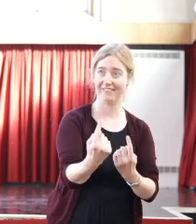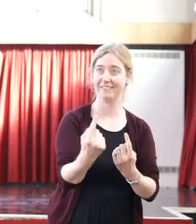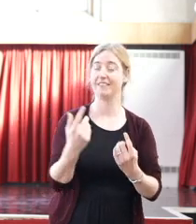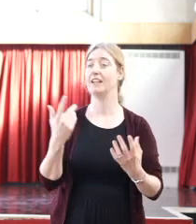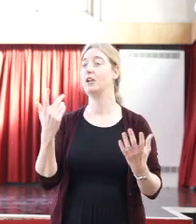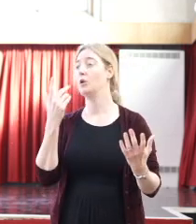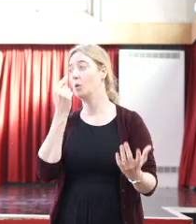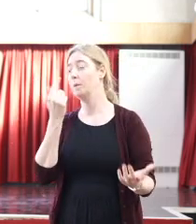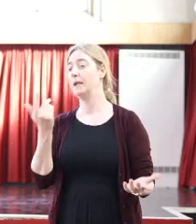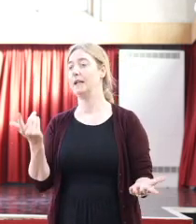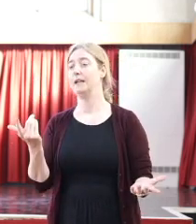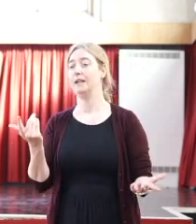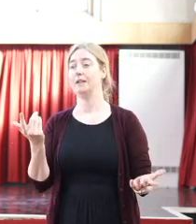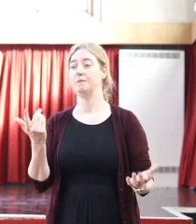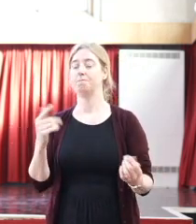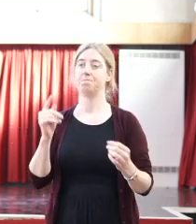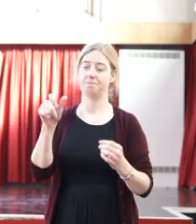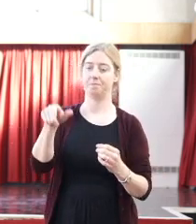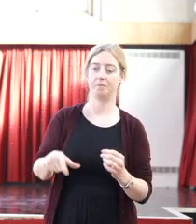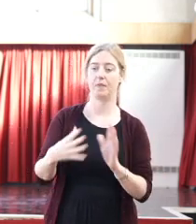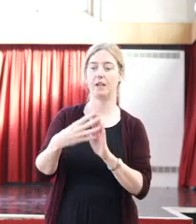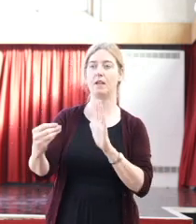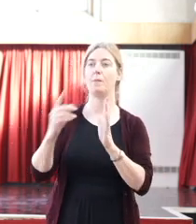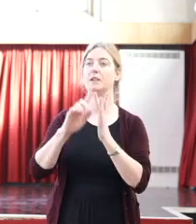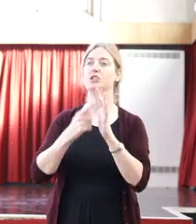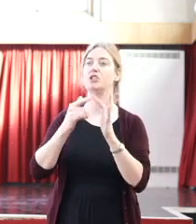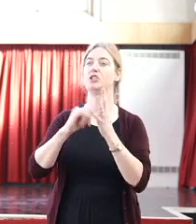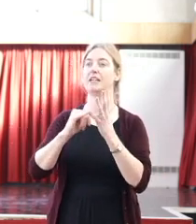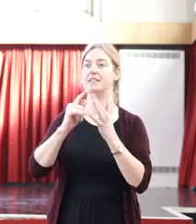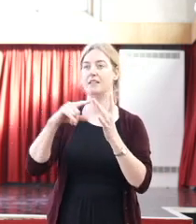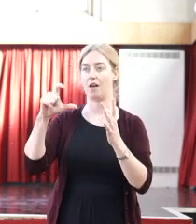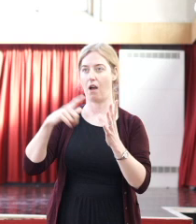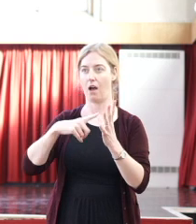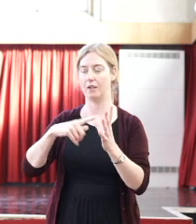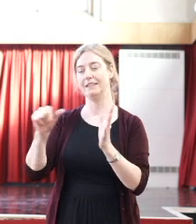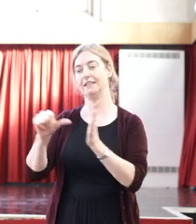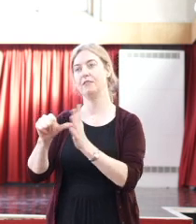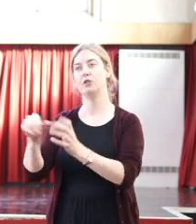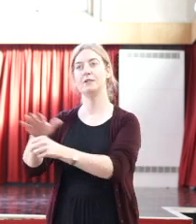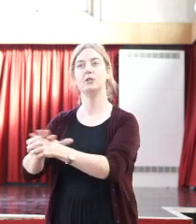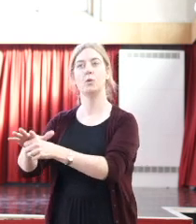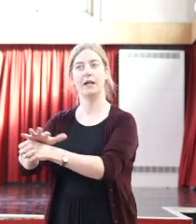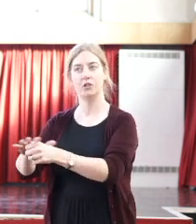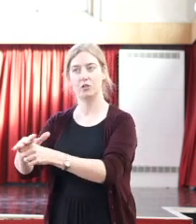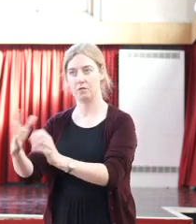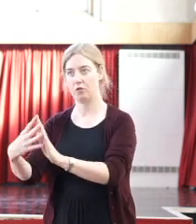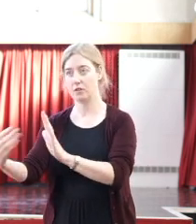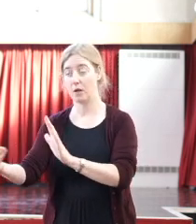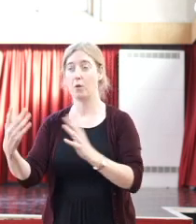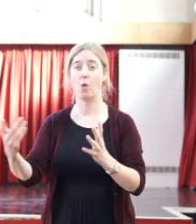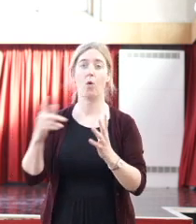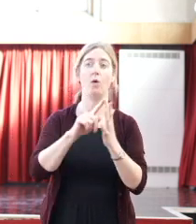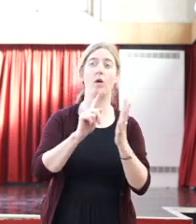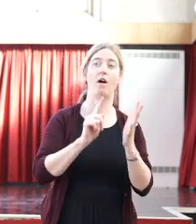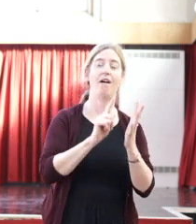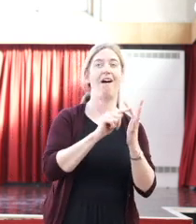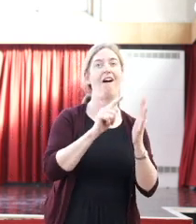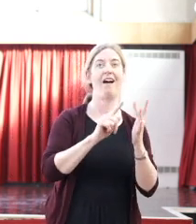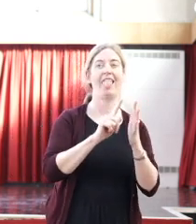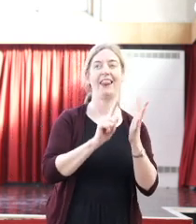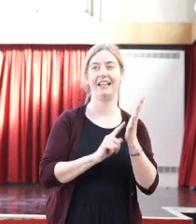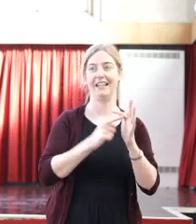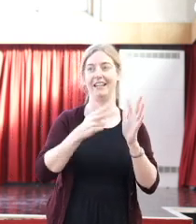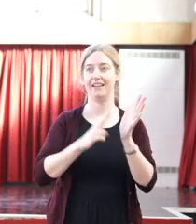intervention with Jessica, a young person who faces challenging circumstances, or Eileen taking part in